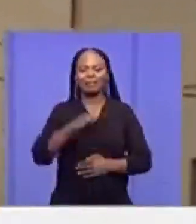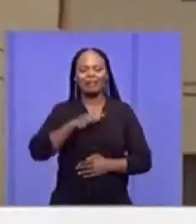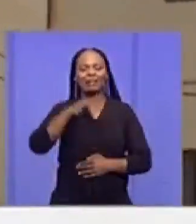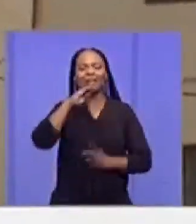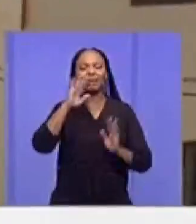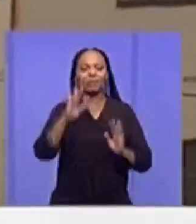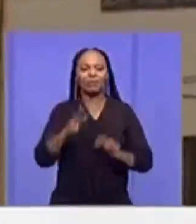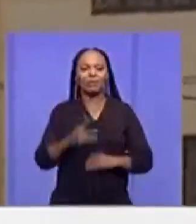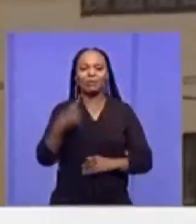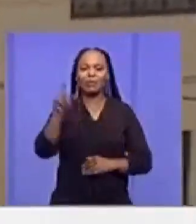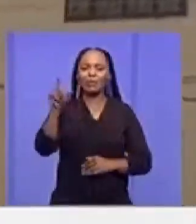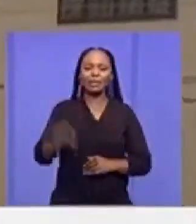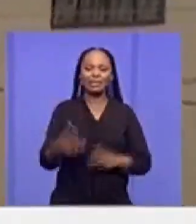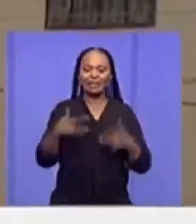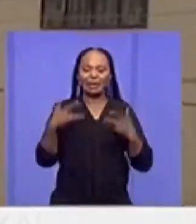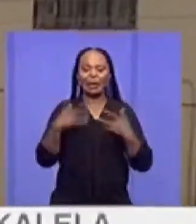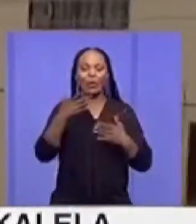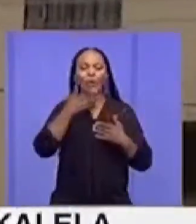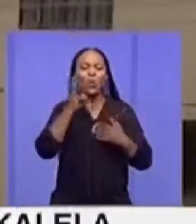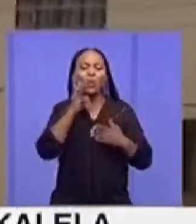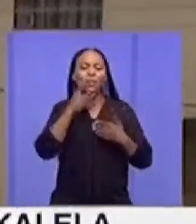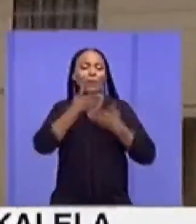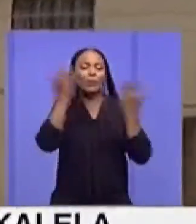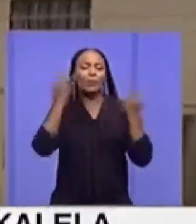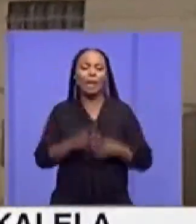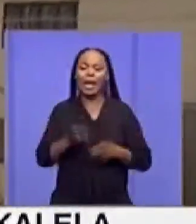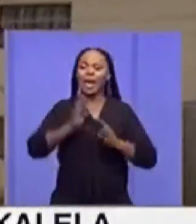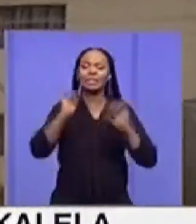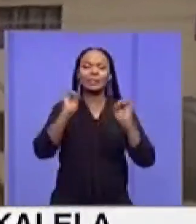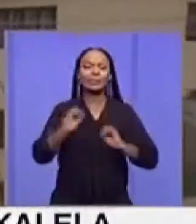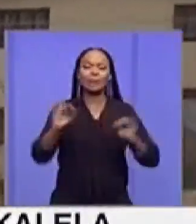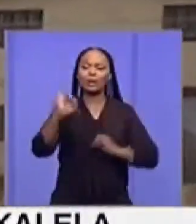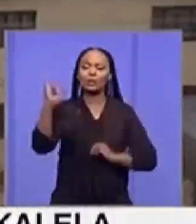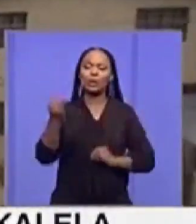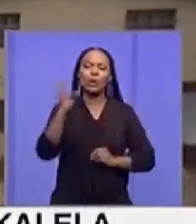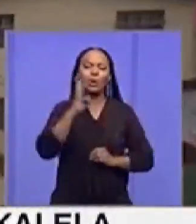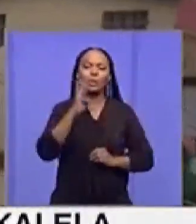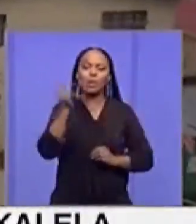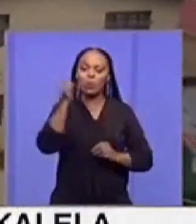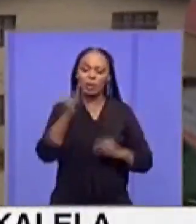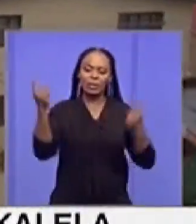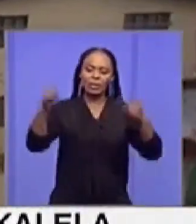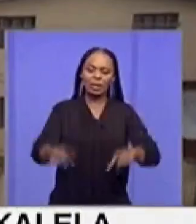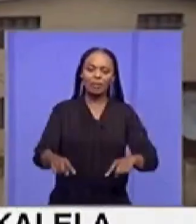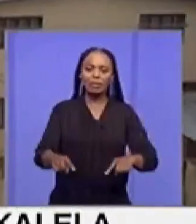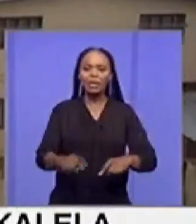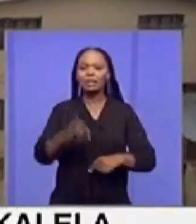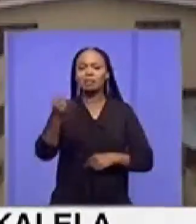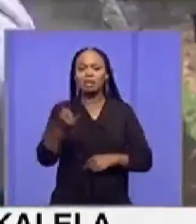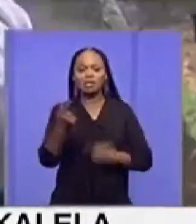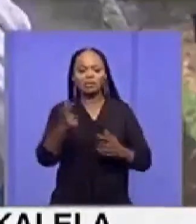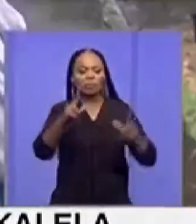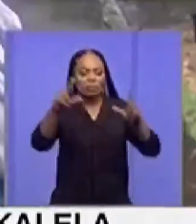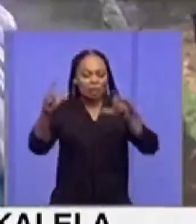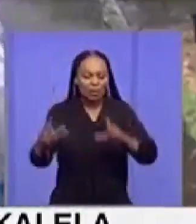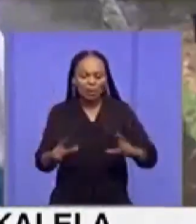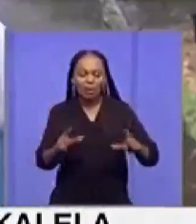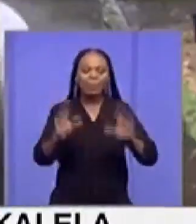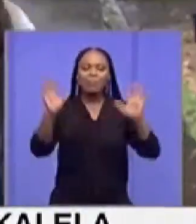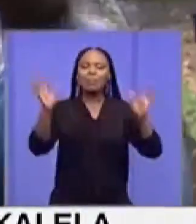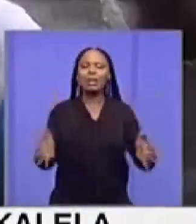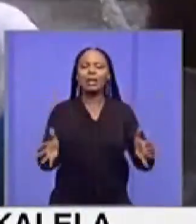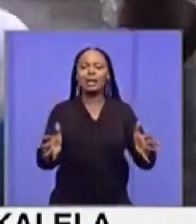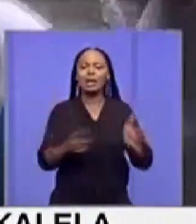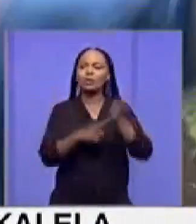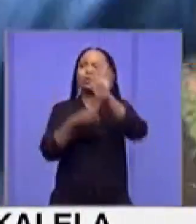than enough for someone to survive without water. There's no answer. Joburg water, no one. When they come in, they come and take photos on this and this and to